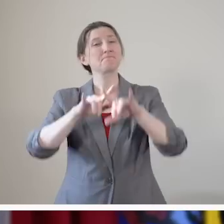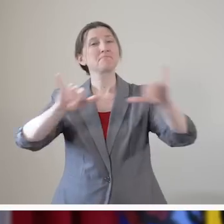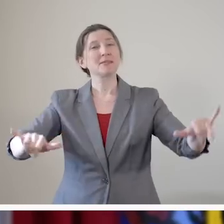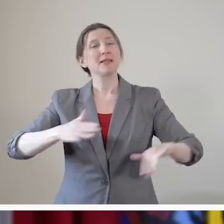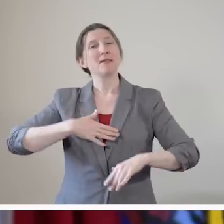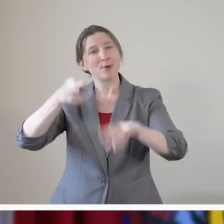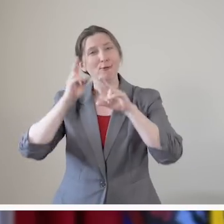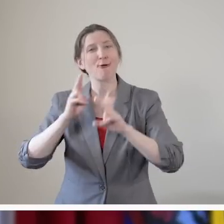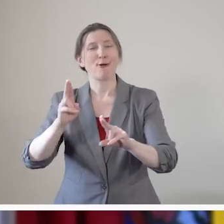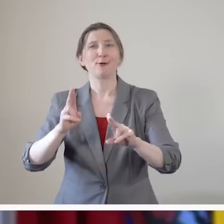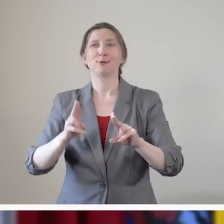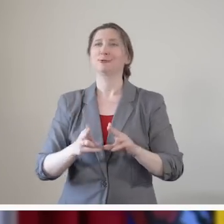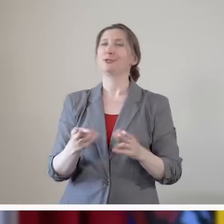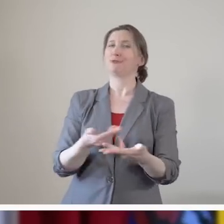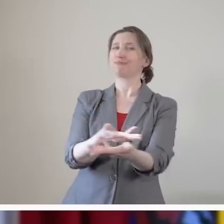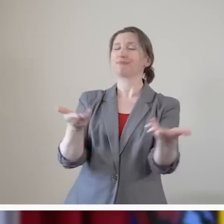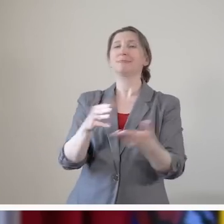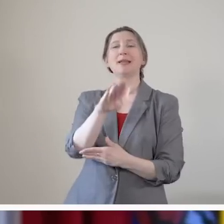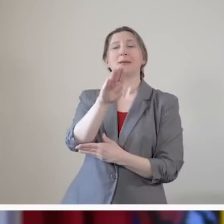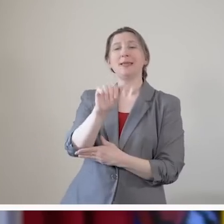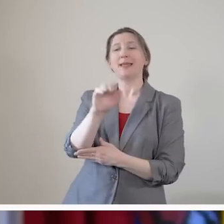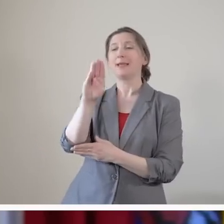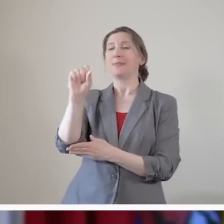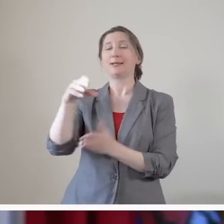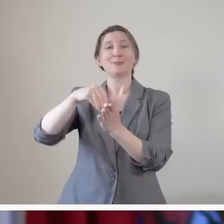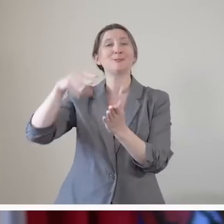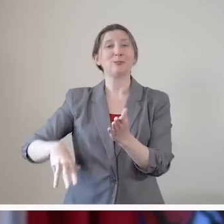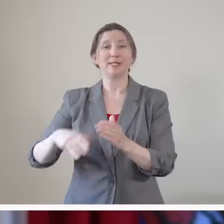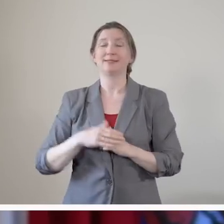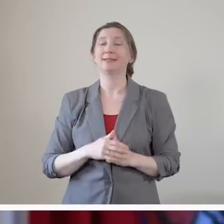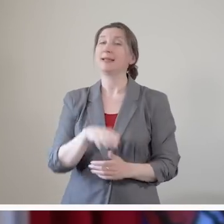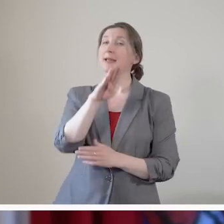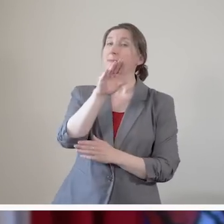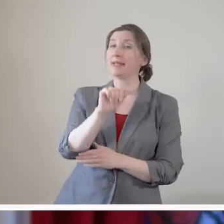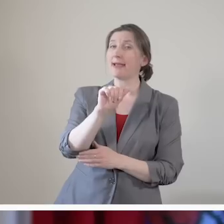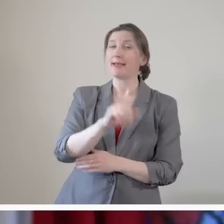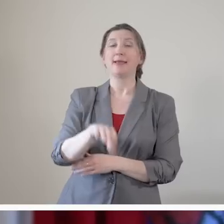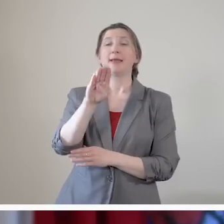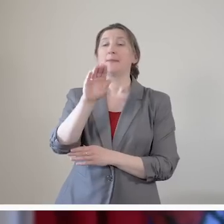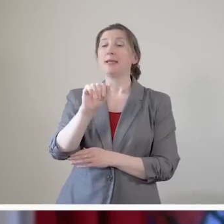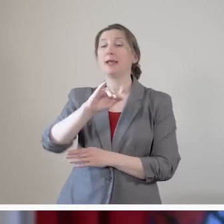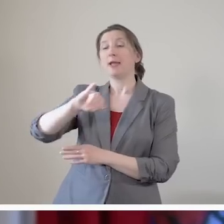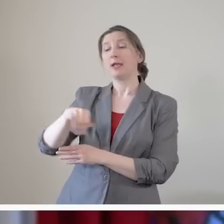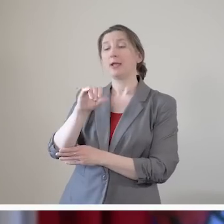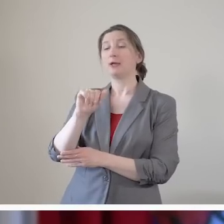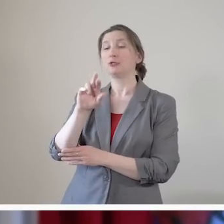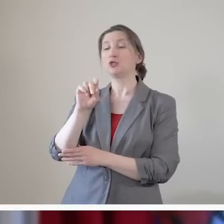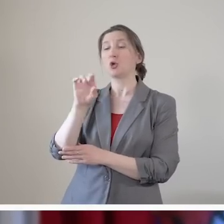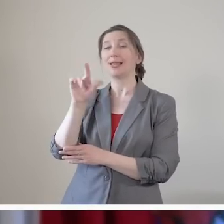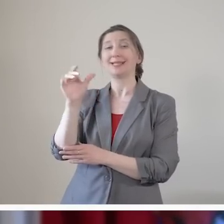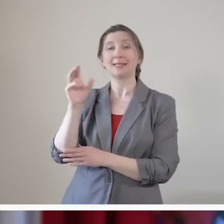my honor to present the candidates for the following bachelor's degrees in the College of Letters and Science: Bachelor of Arts, Bachelor of Arts